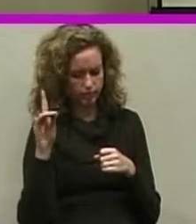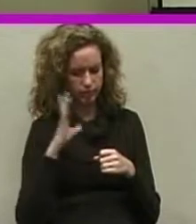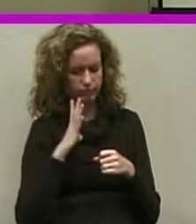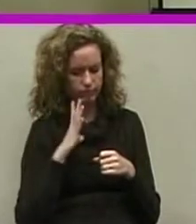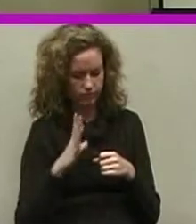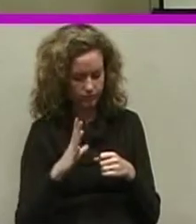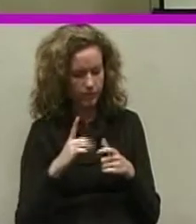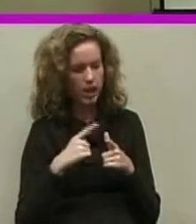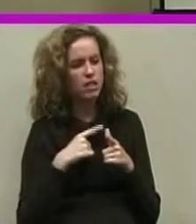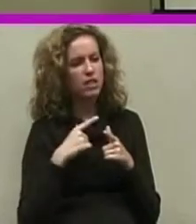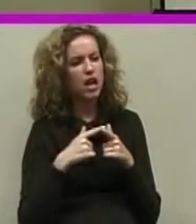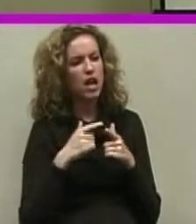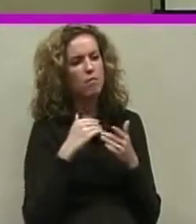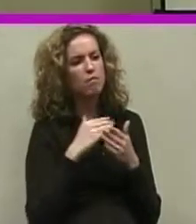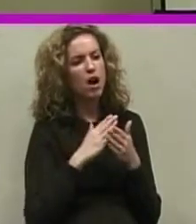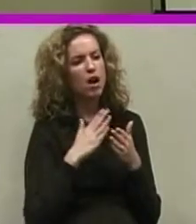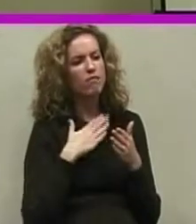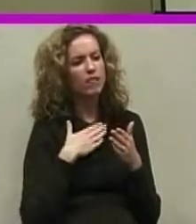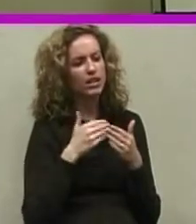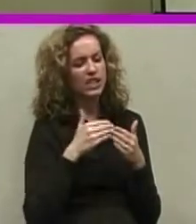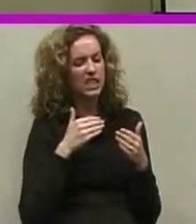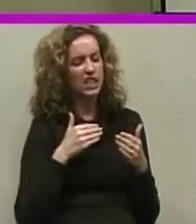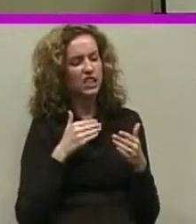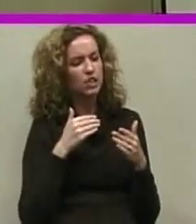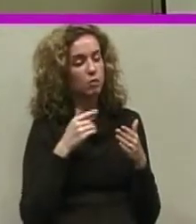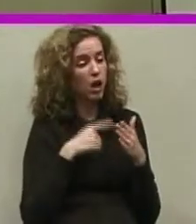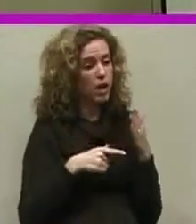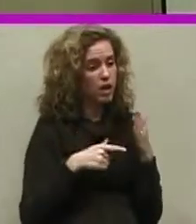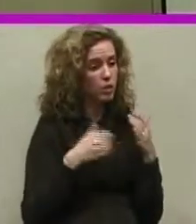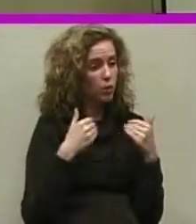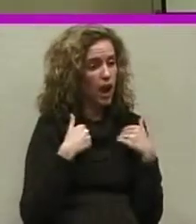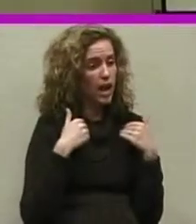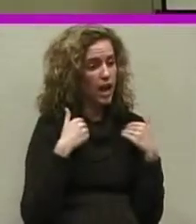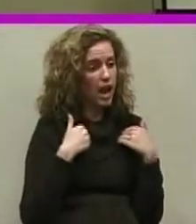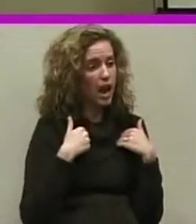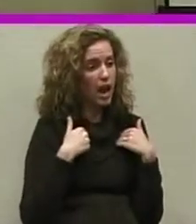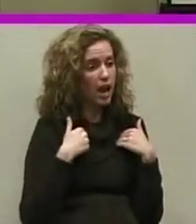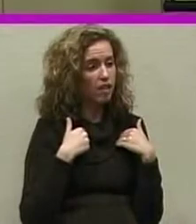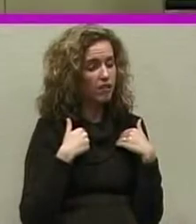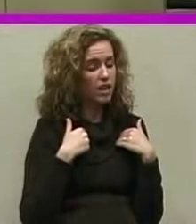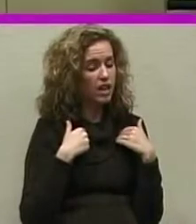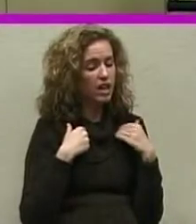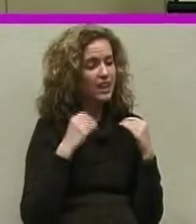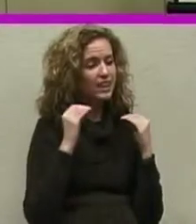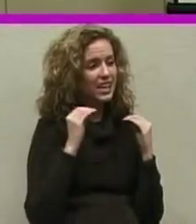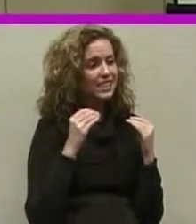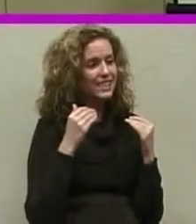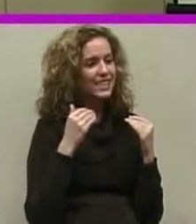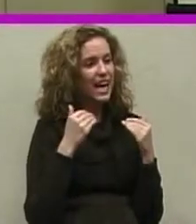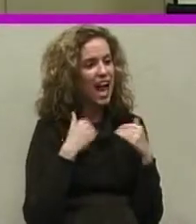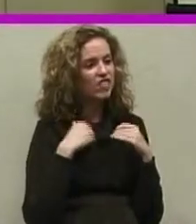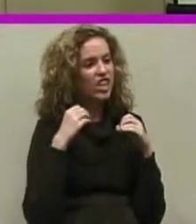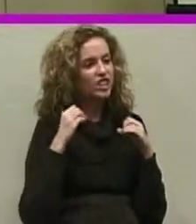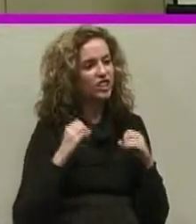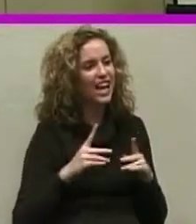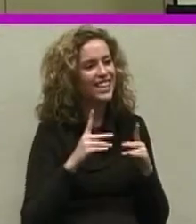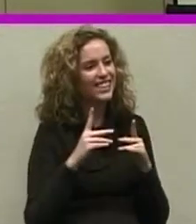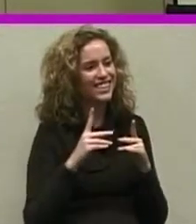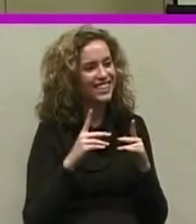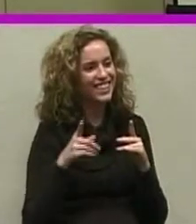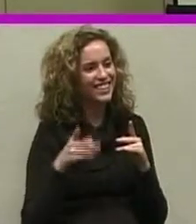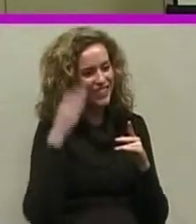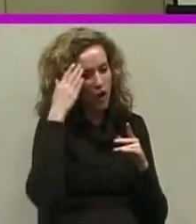make sure that part of my antecedents is the fact that do I have lessons that have a halfway decent chance of capturing this kid and keeping him